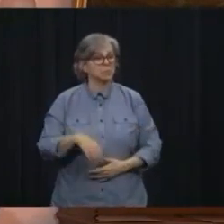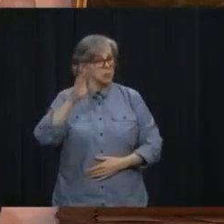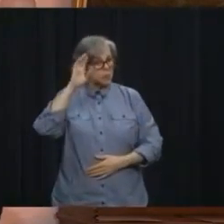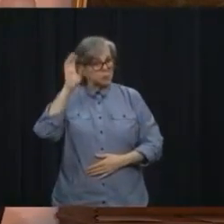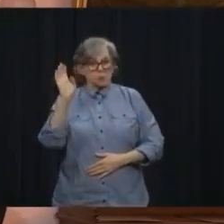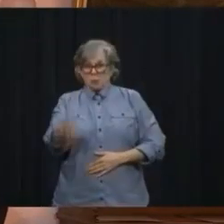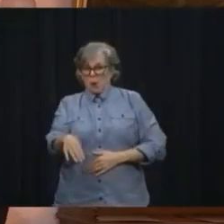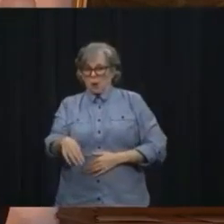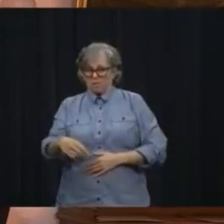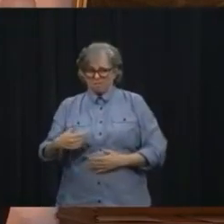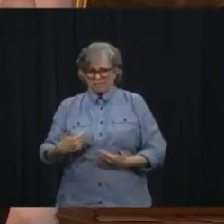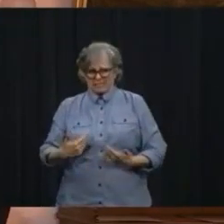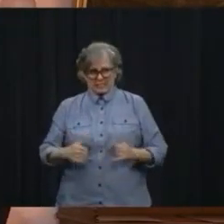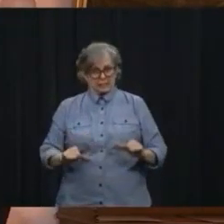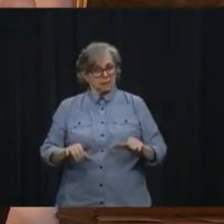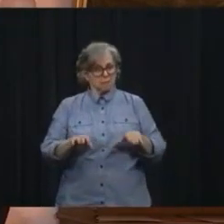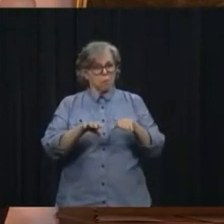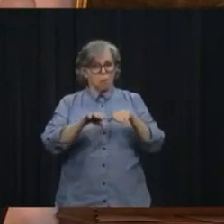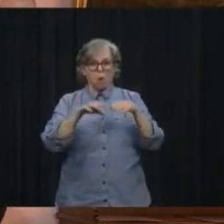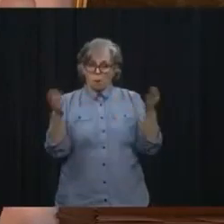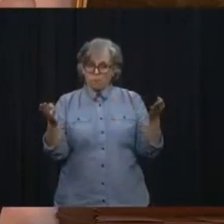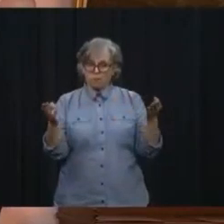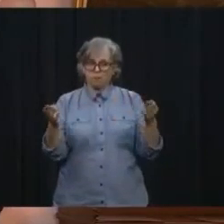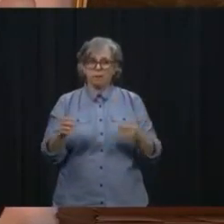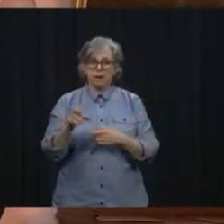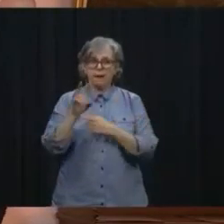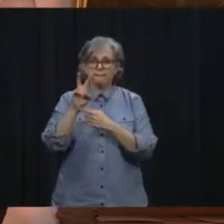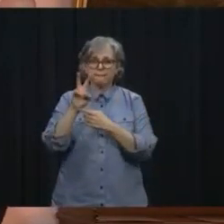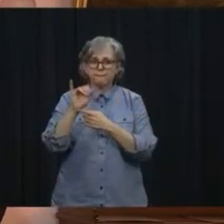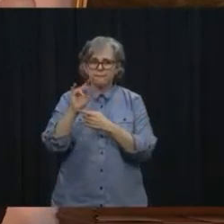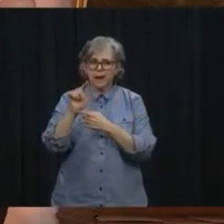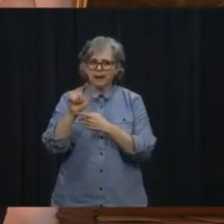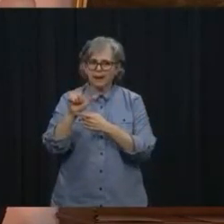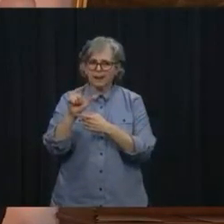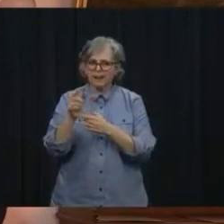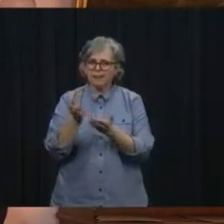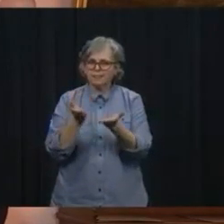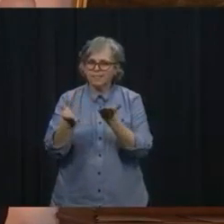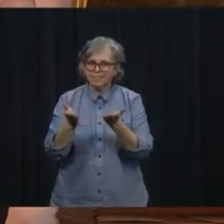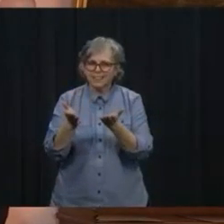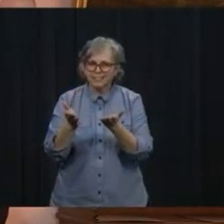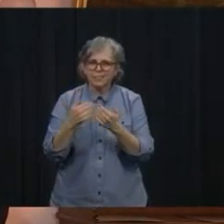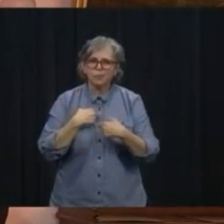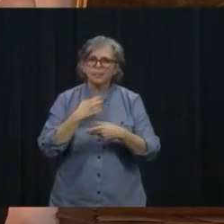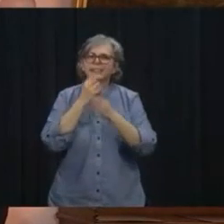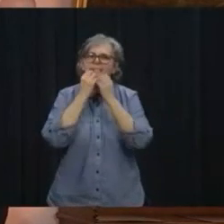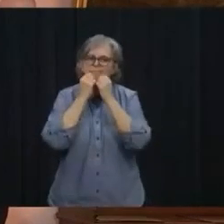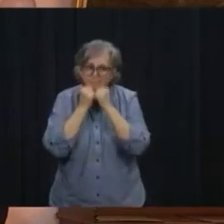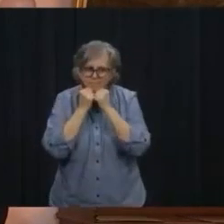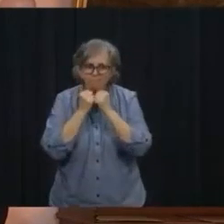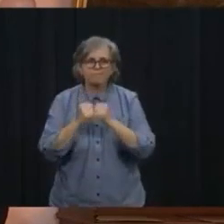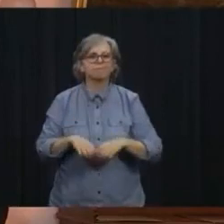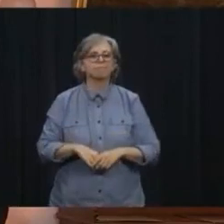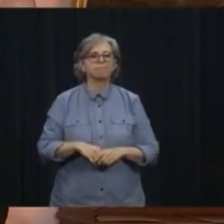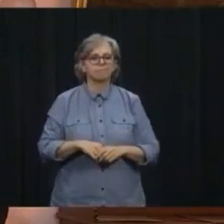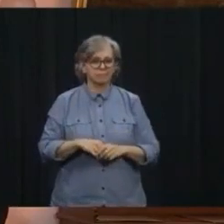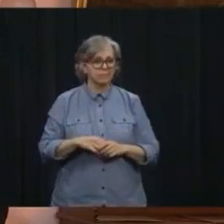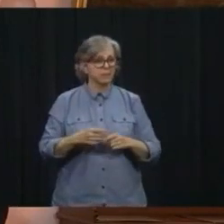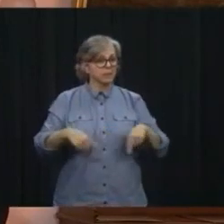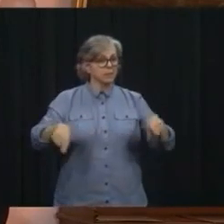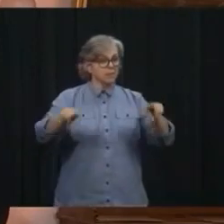We hope. Hi, Lori. Hi, Governor. Where are you speaking from?